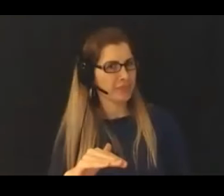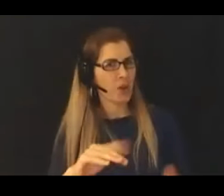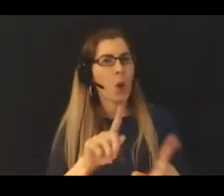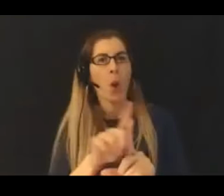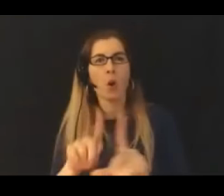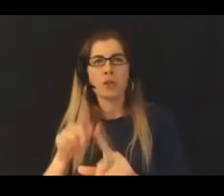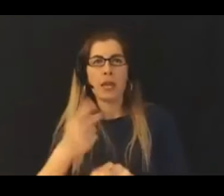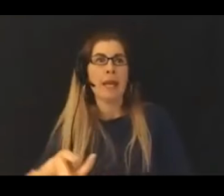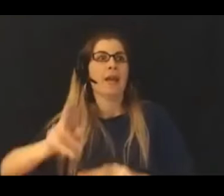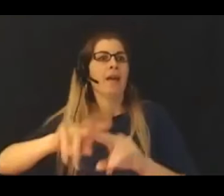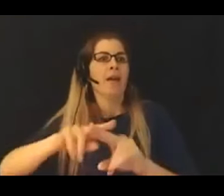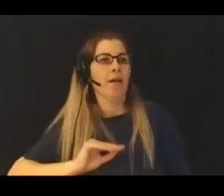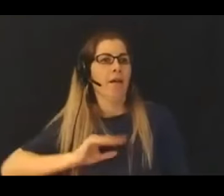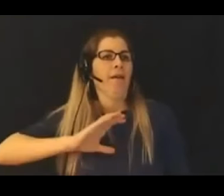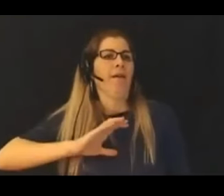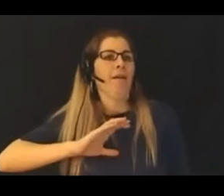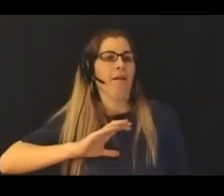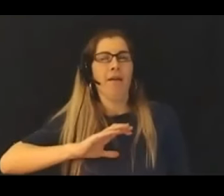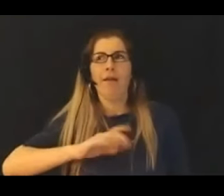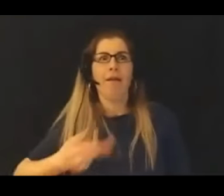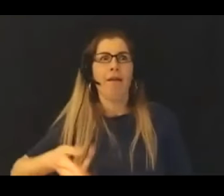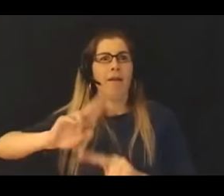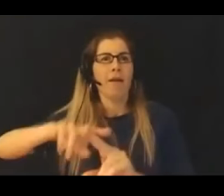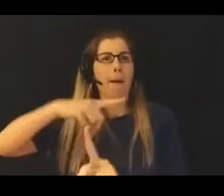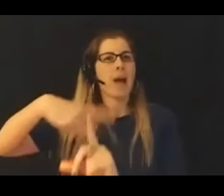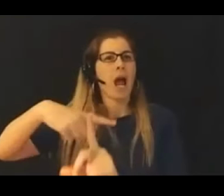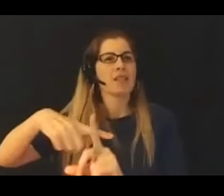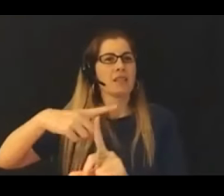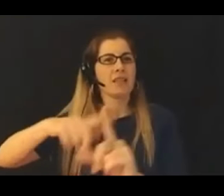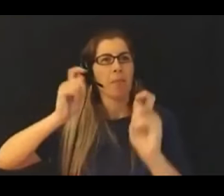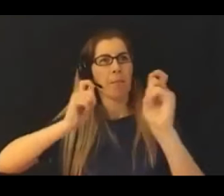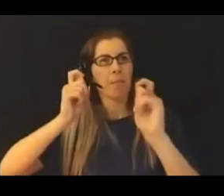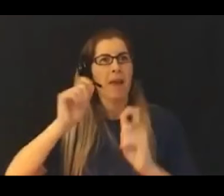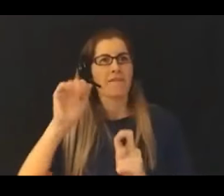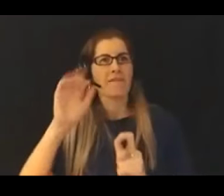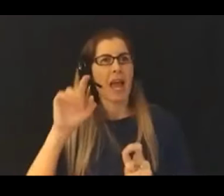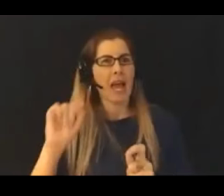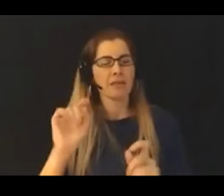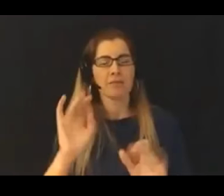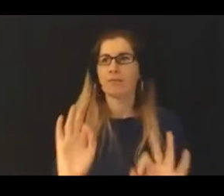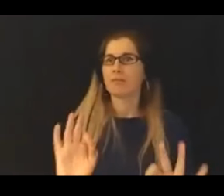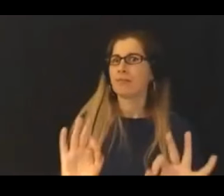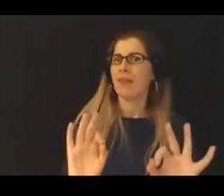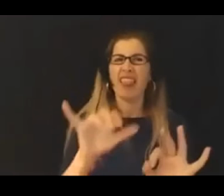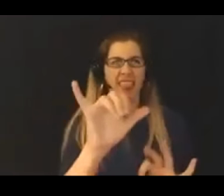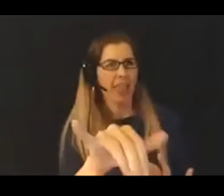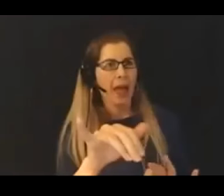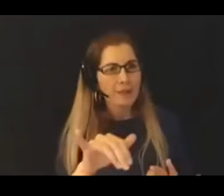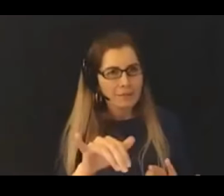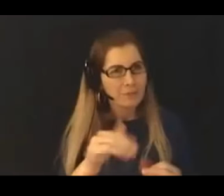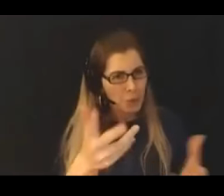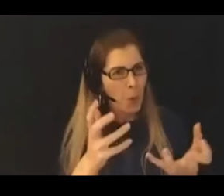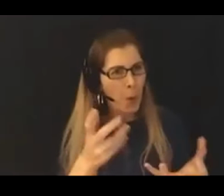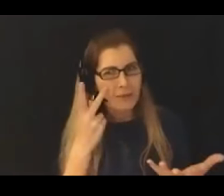significant increases in self-esteem and significant increases in positive affect. So this is like ideally something that you would want to see. Not only did